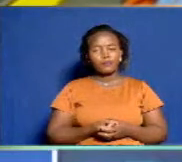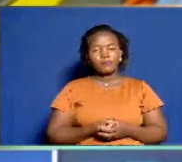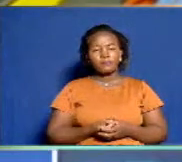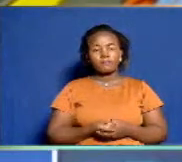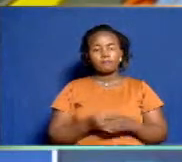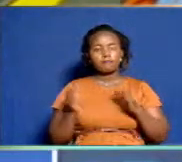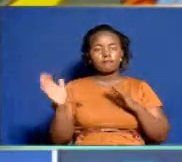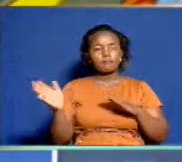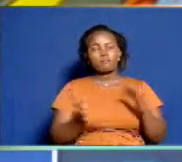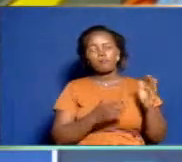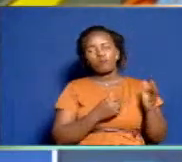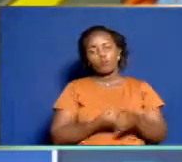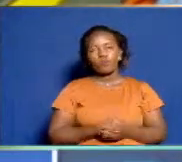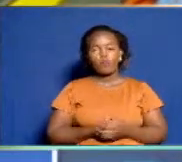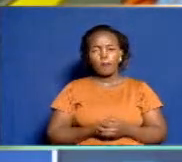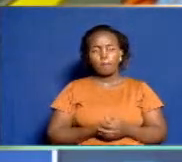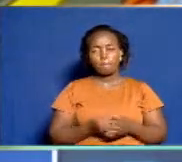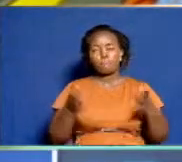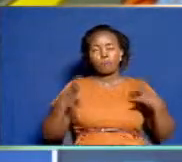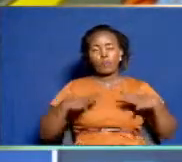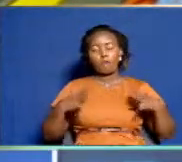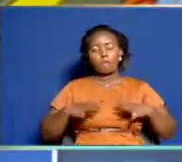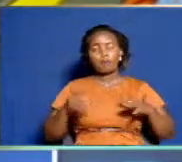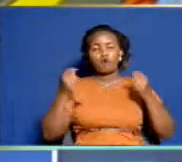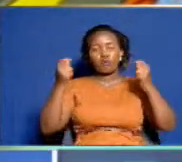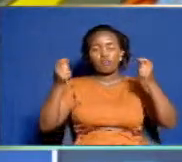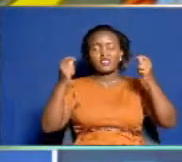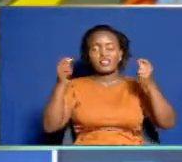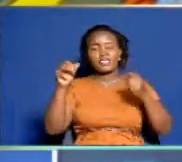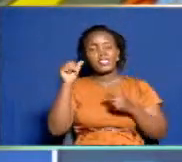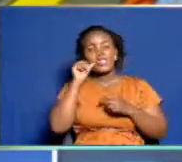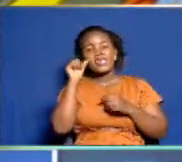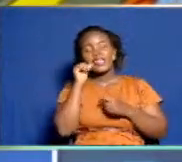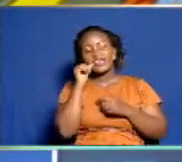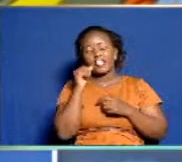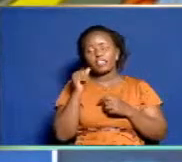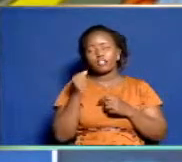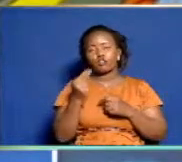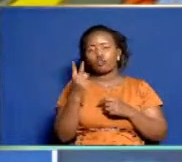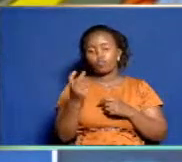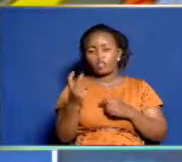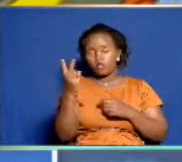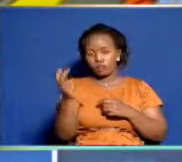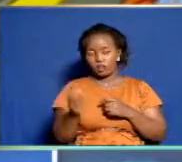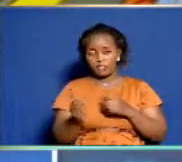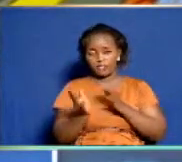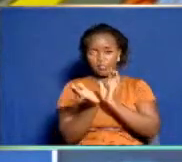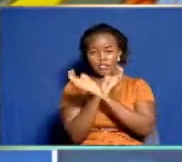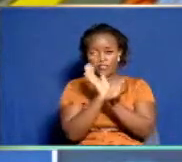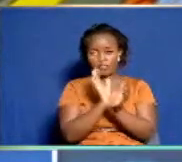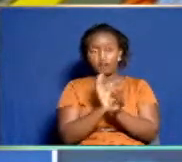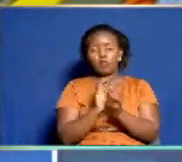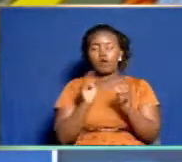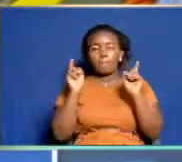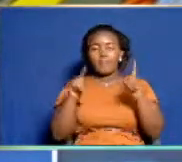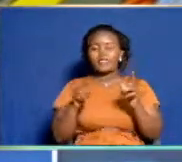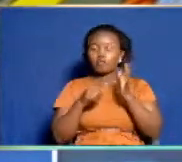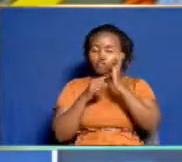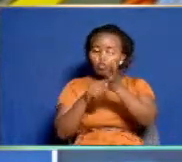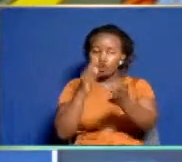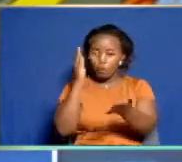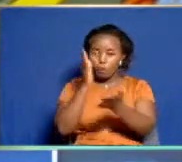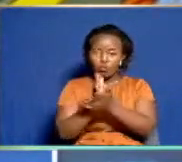To soccer now, fans attending England's Euro 2020 group games at Wembley Stadium will be required to show proof